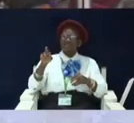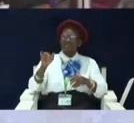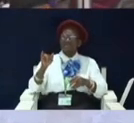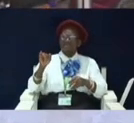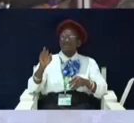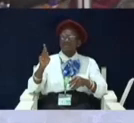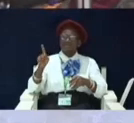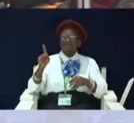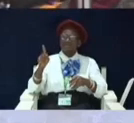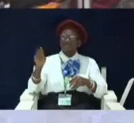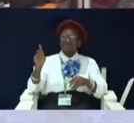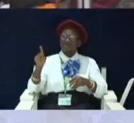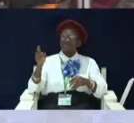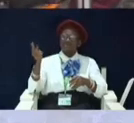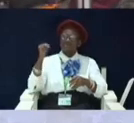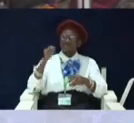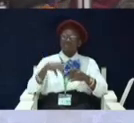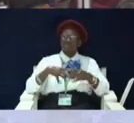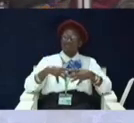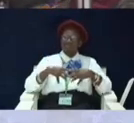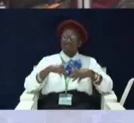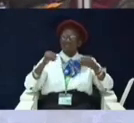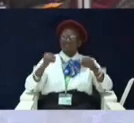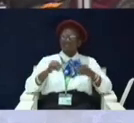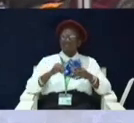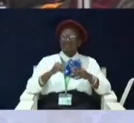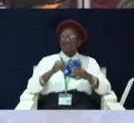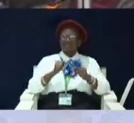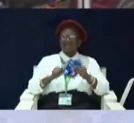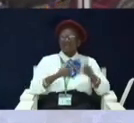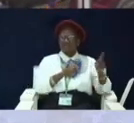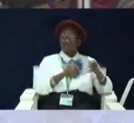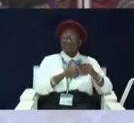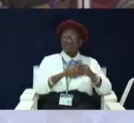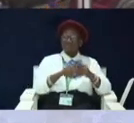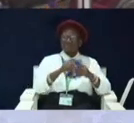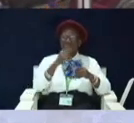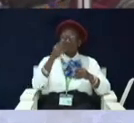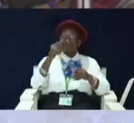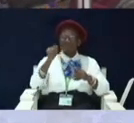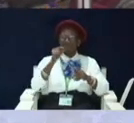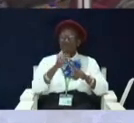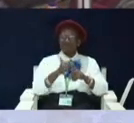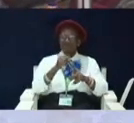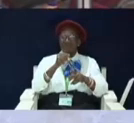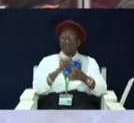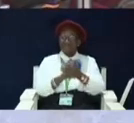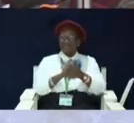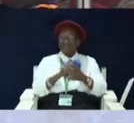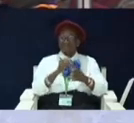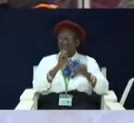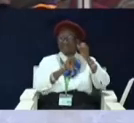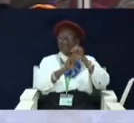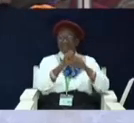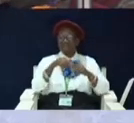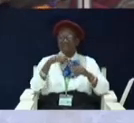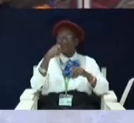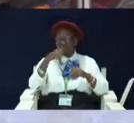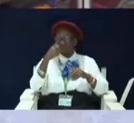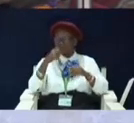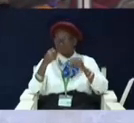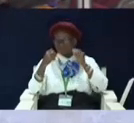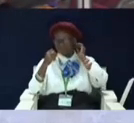word that Elisha spoke. Bible so wipe awo odo Jericho san gege bi oro ti